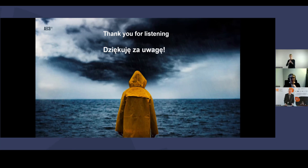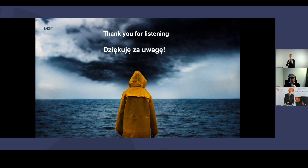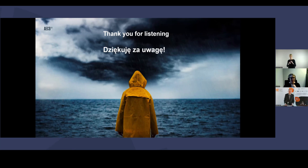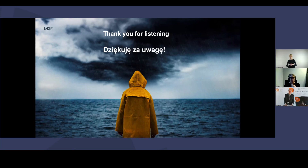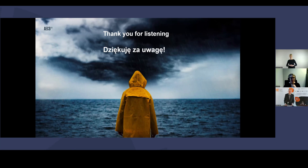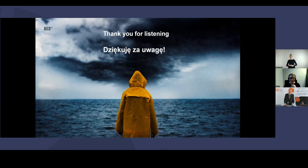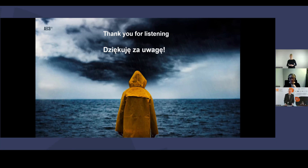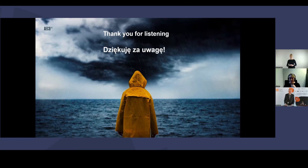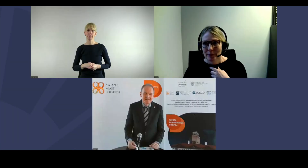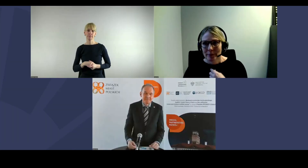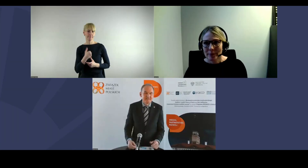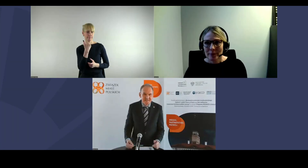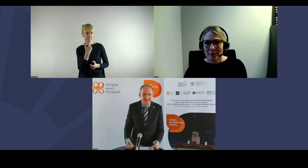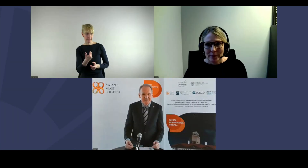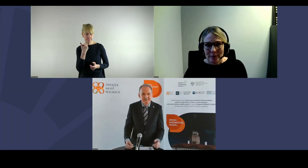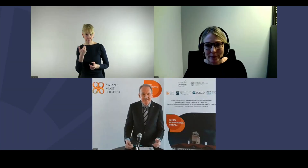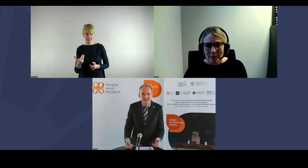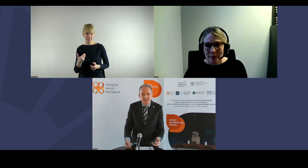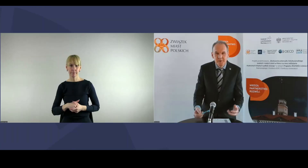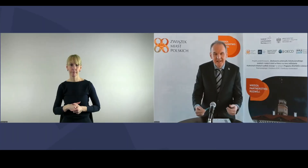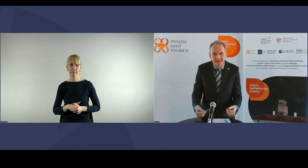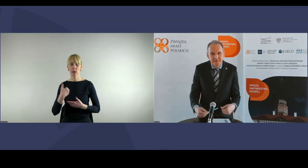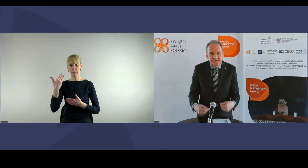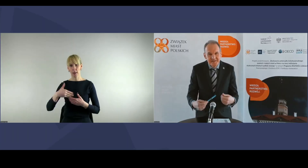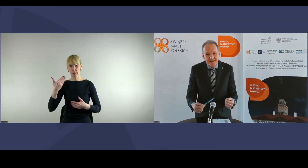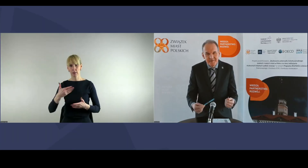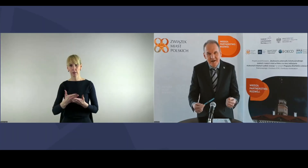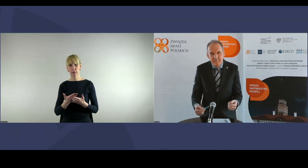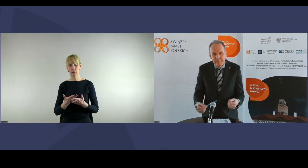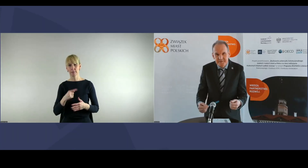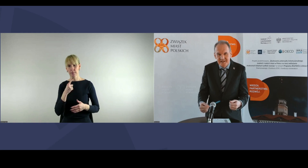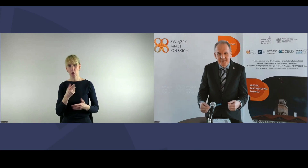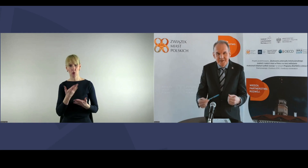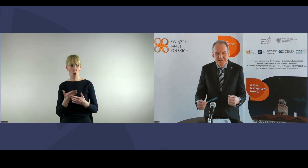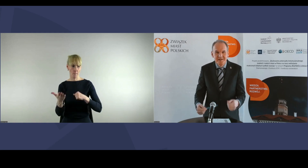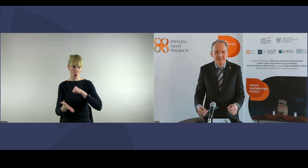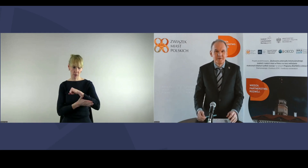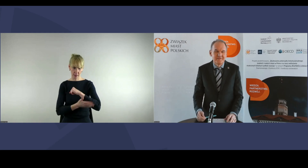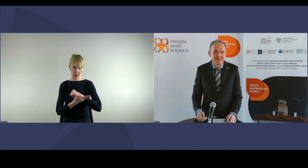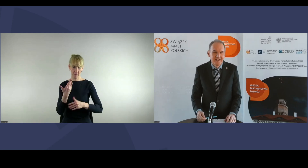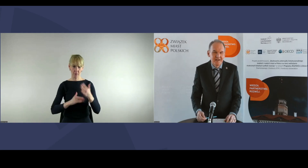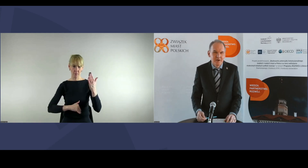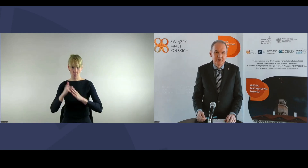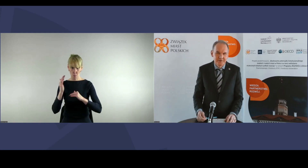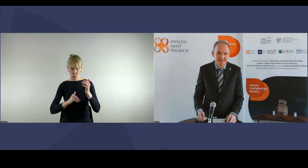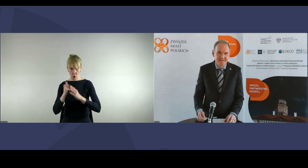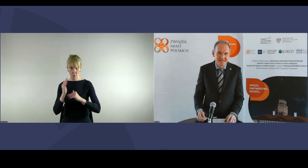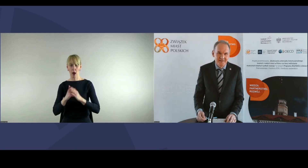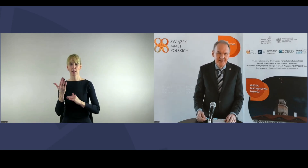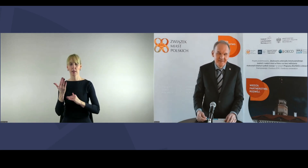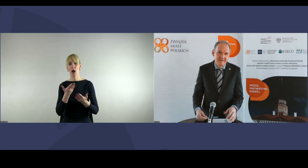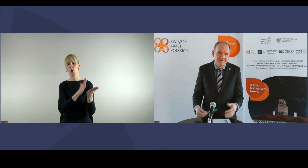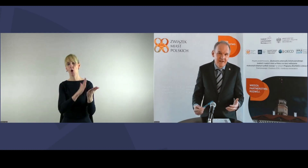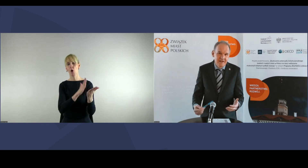Bardzo dziękujemy za prezentację, która dotknęła chyba Thank you very much for the presentation that touched the root